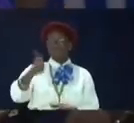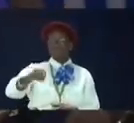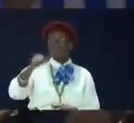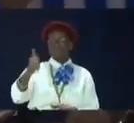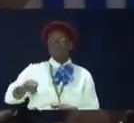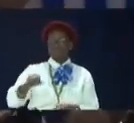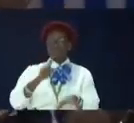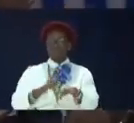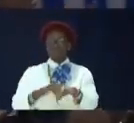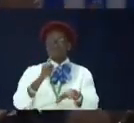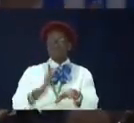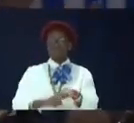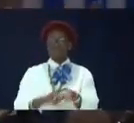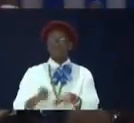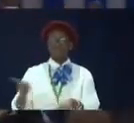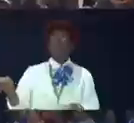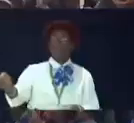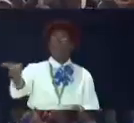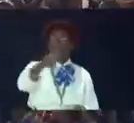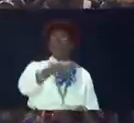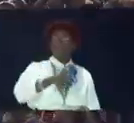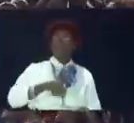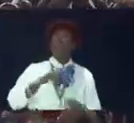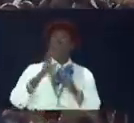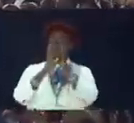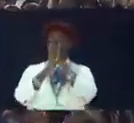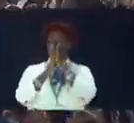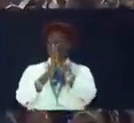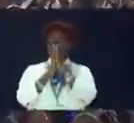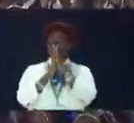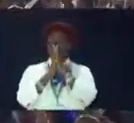Anytime you pray, let there be fire.